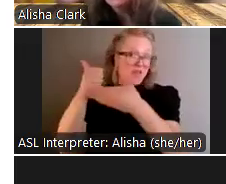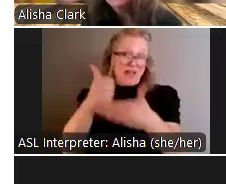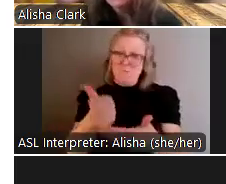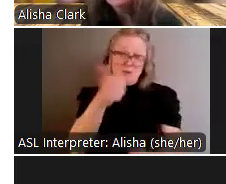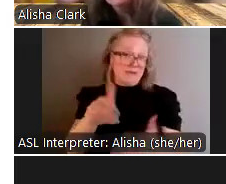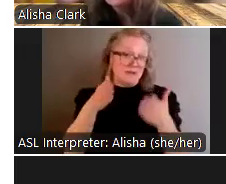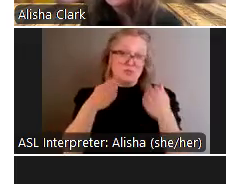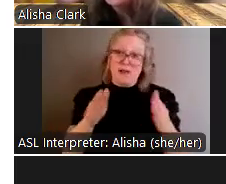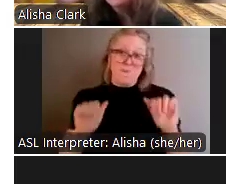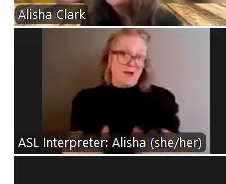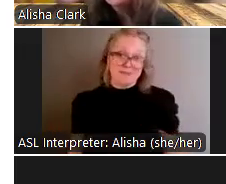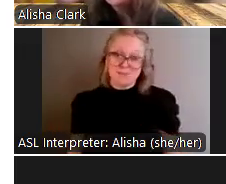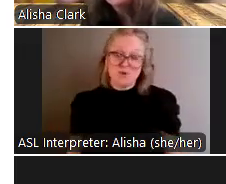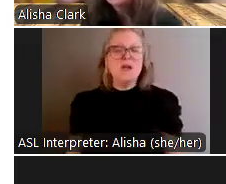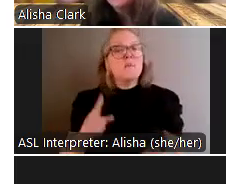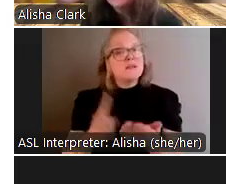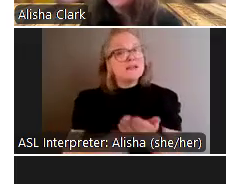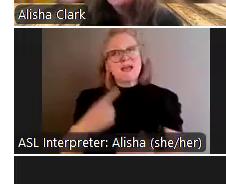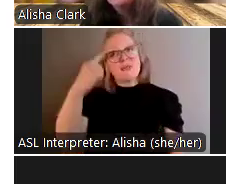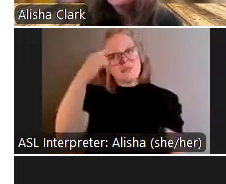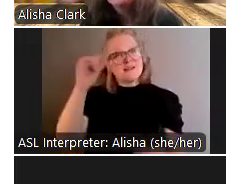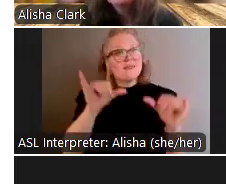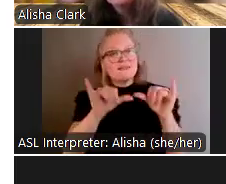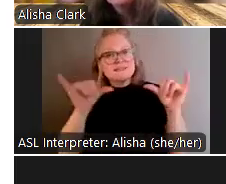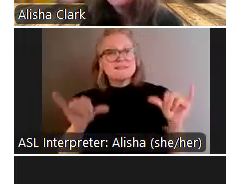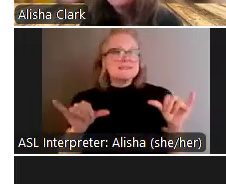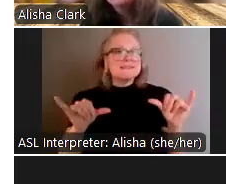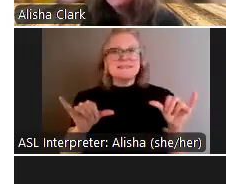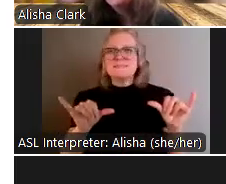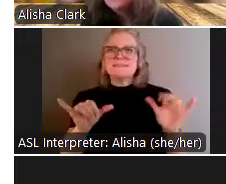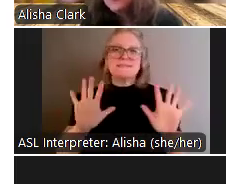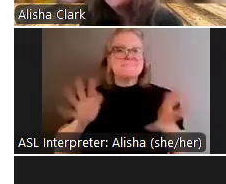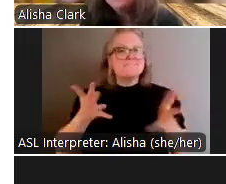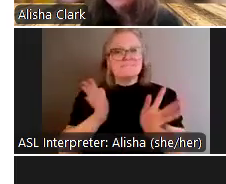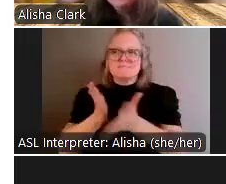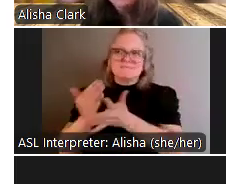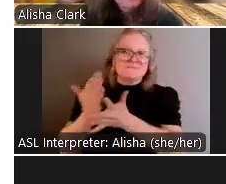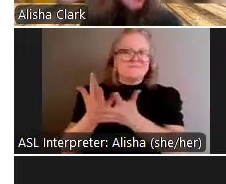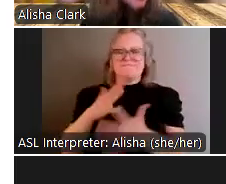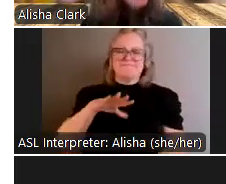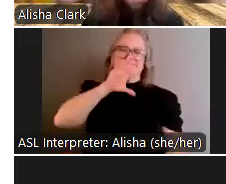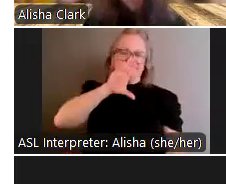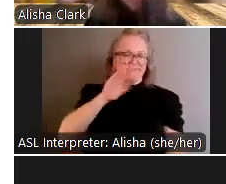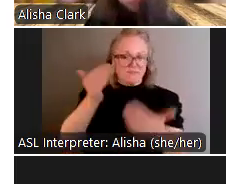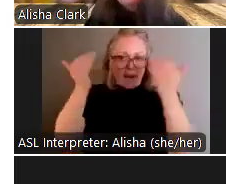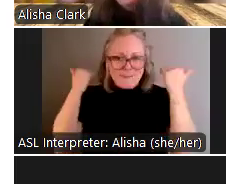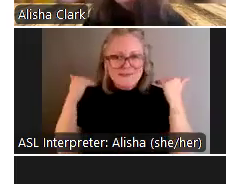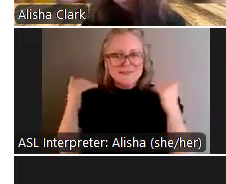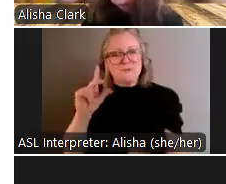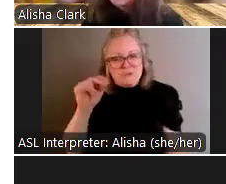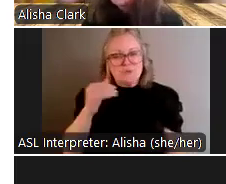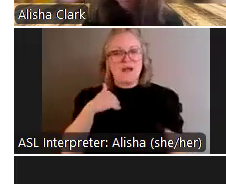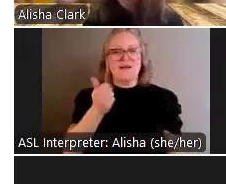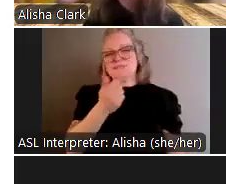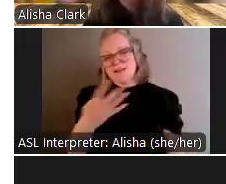possible. Because sometimes I think the systems are a little just a bit overwhelming. So we do have several different options